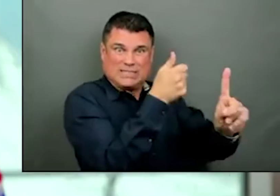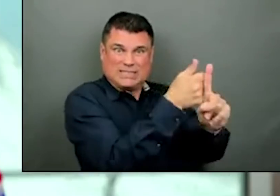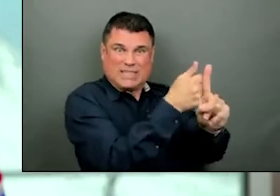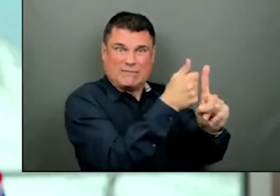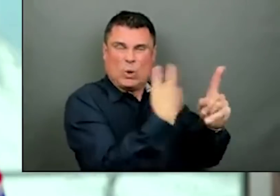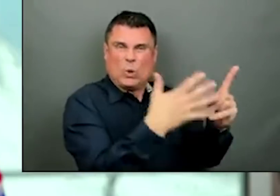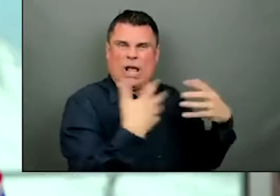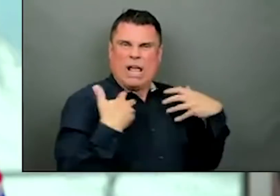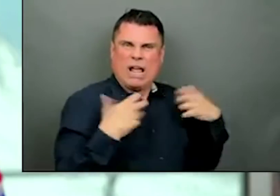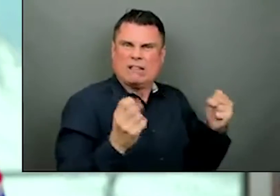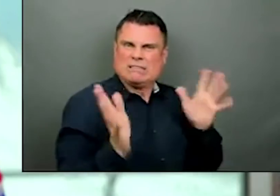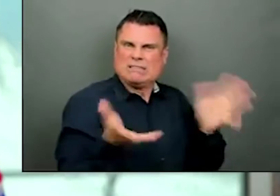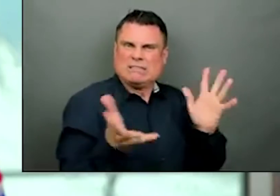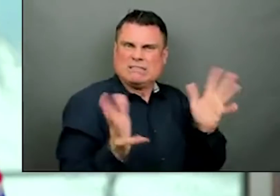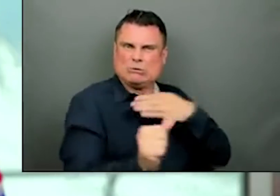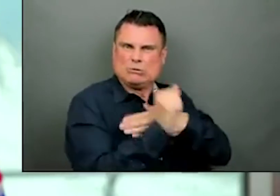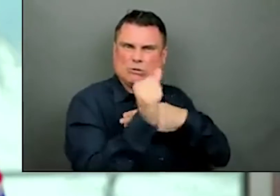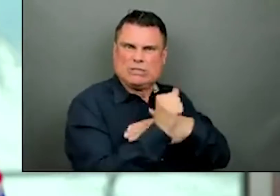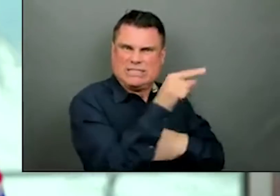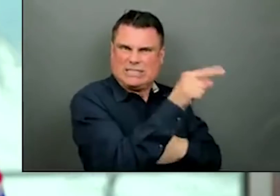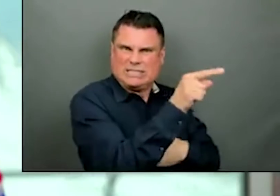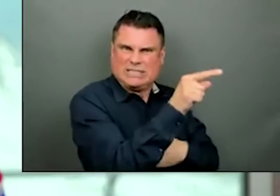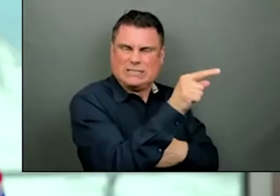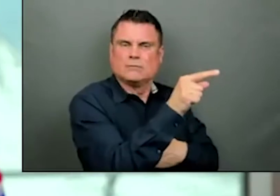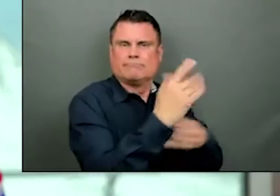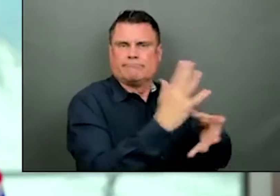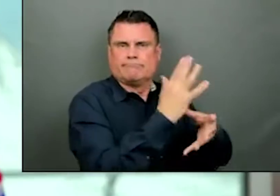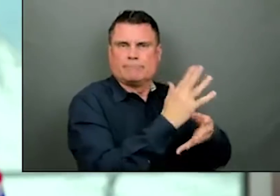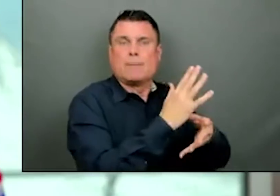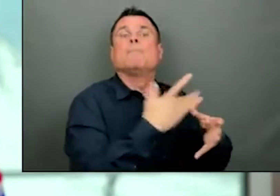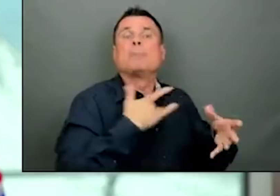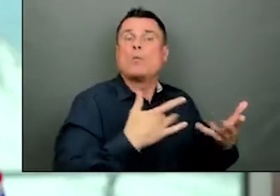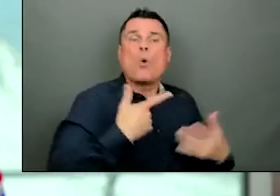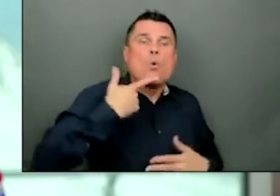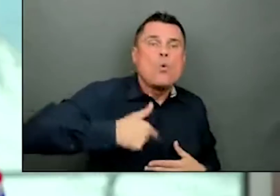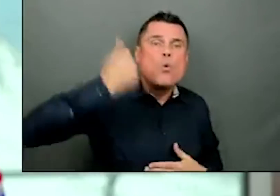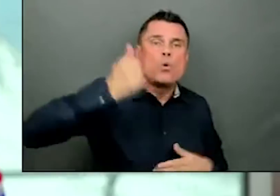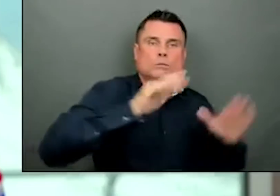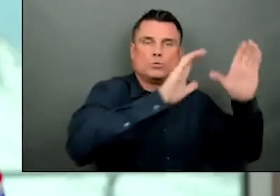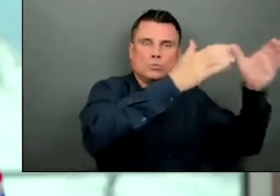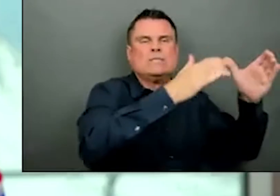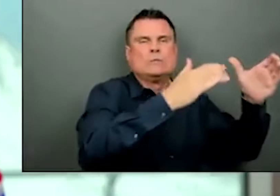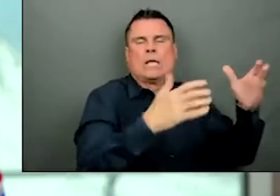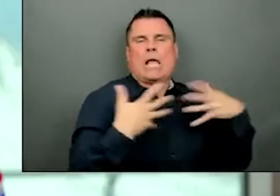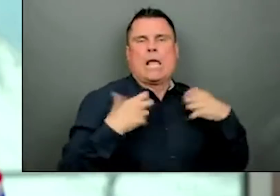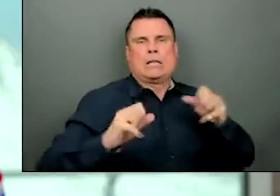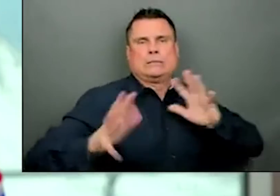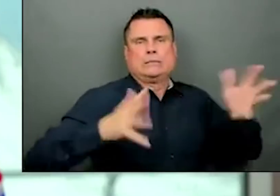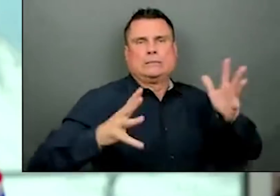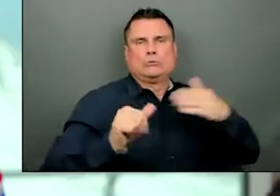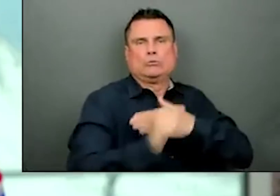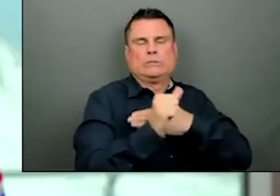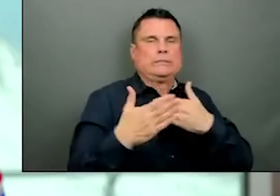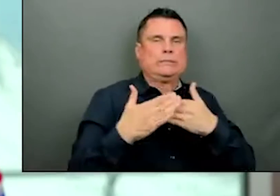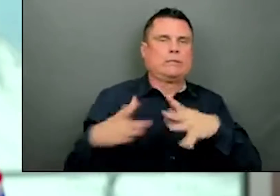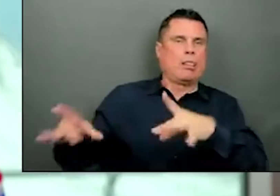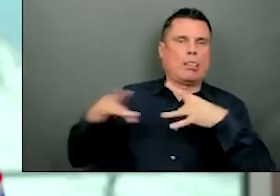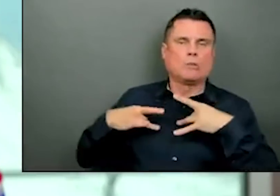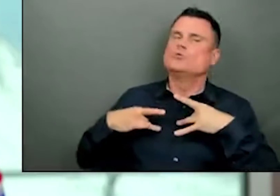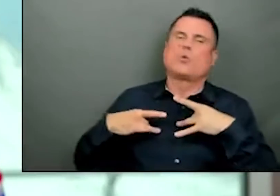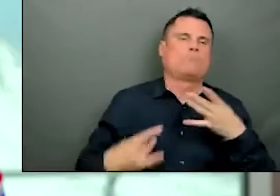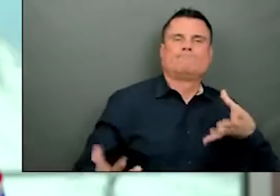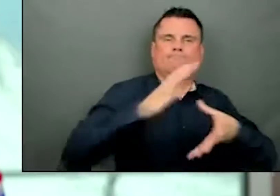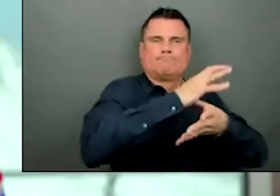risk first, to protect you directly and then to protect all of us. We have immunized home care healthcare workers